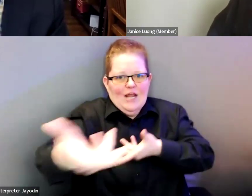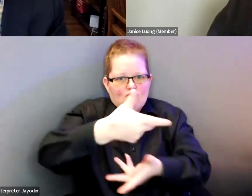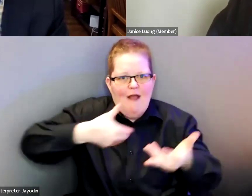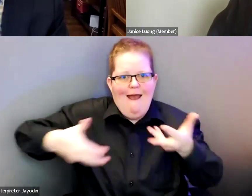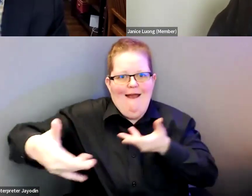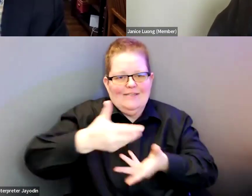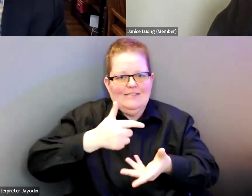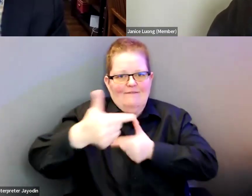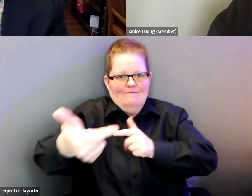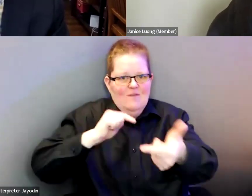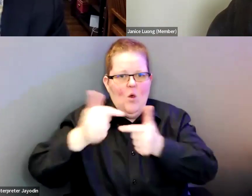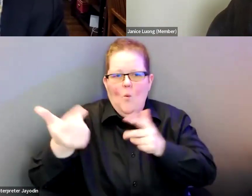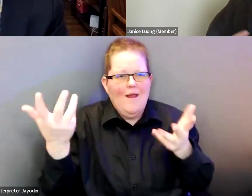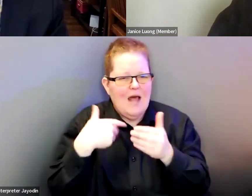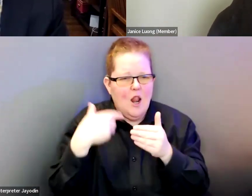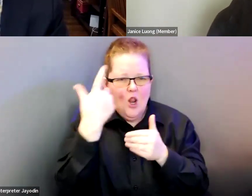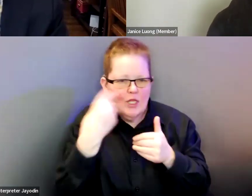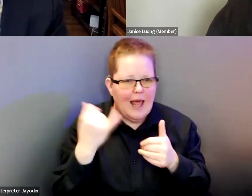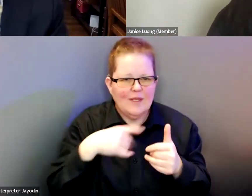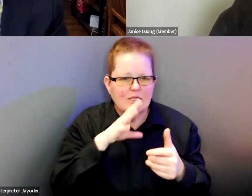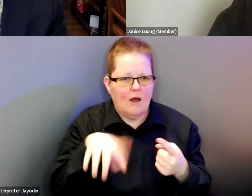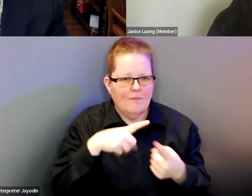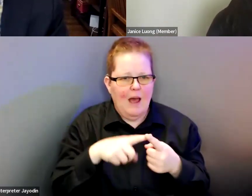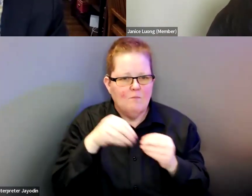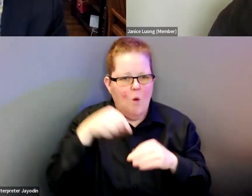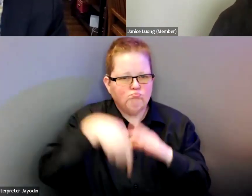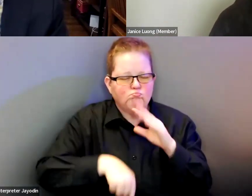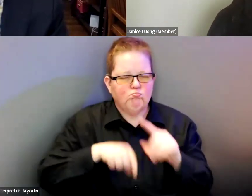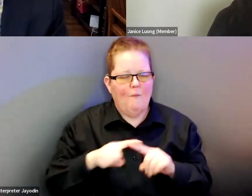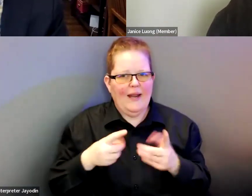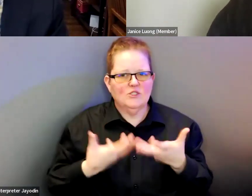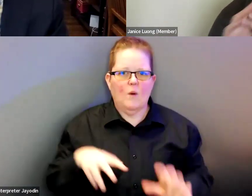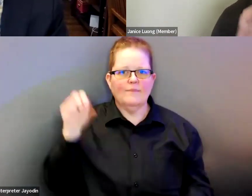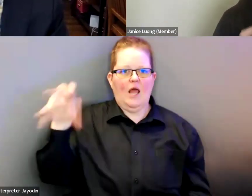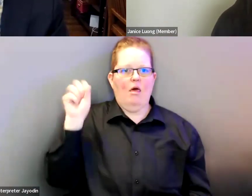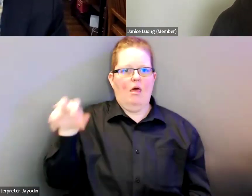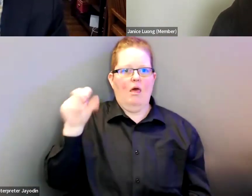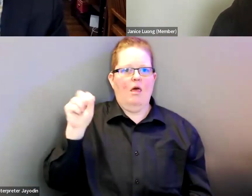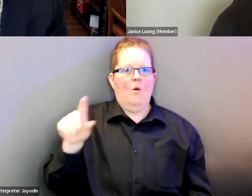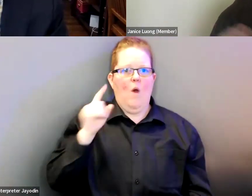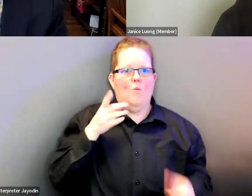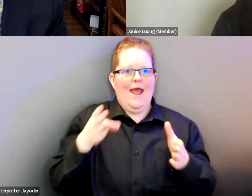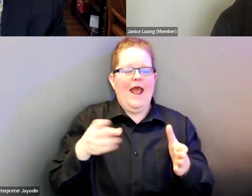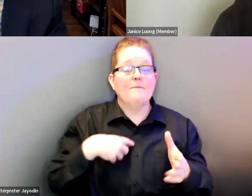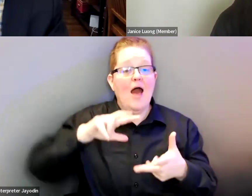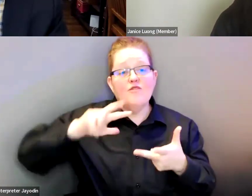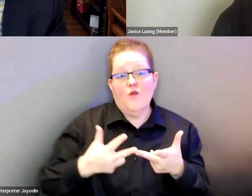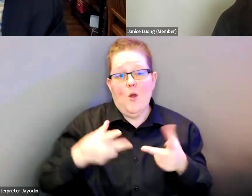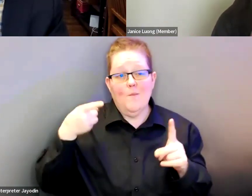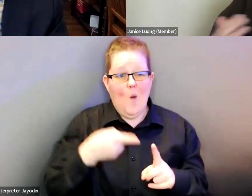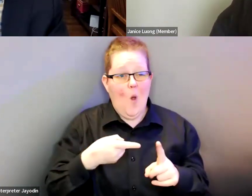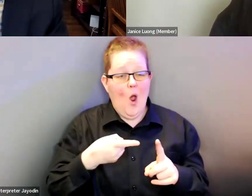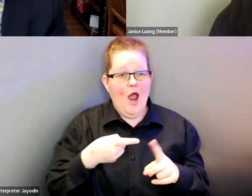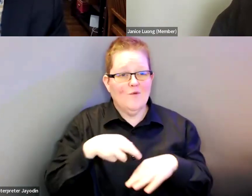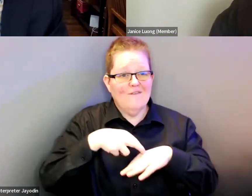for further discussion. And my third point, I have 4 points in total. My third point is referring back to how to let